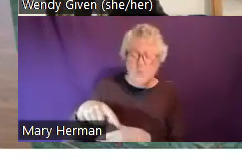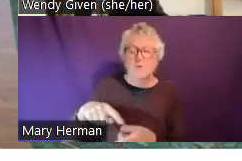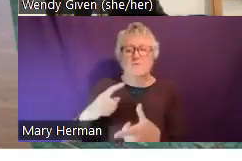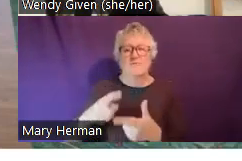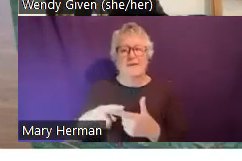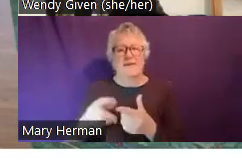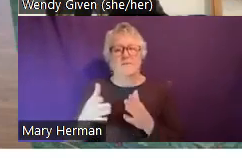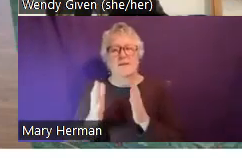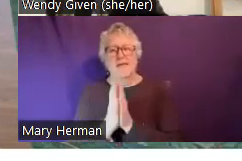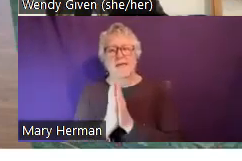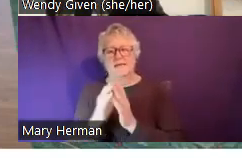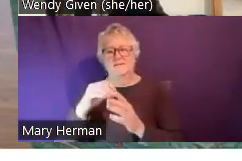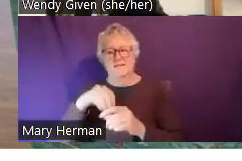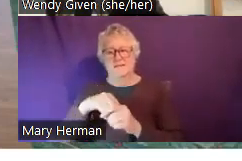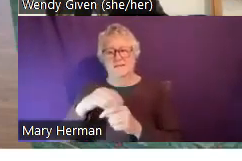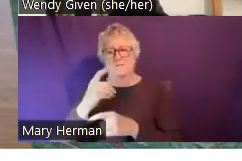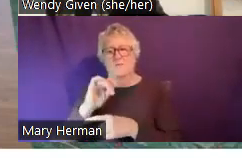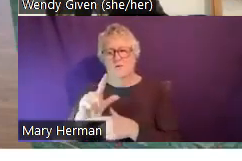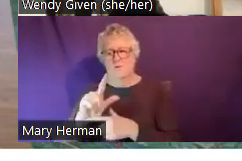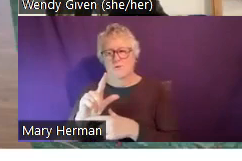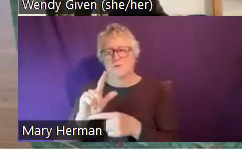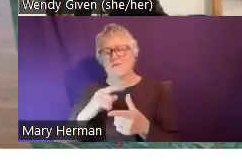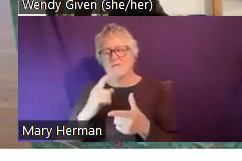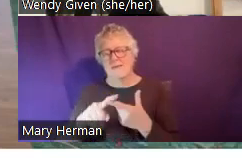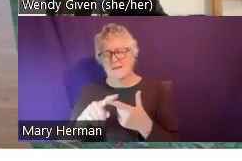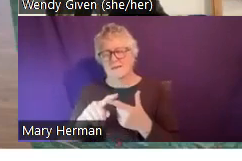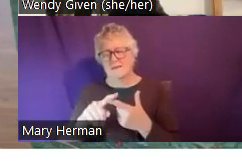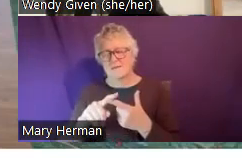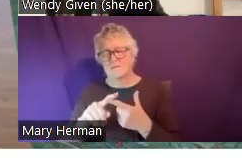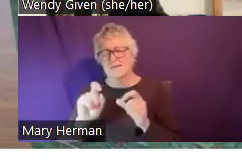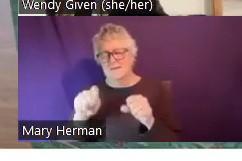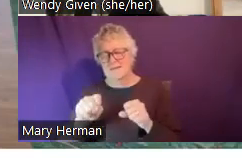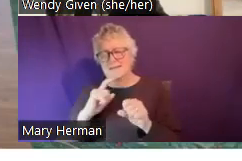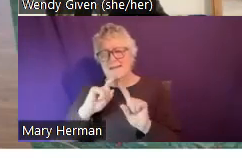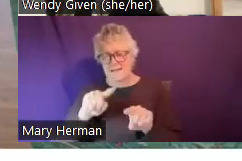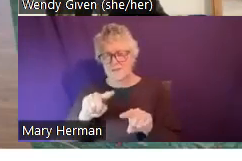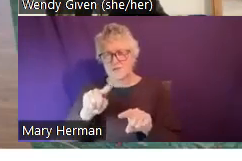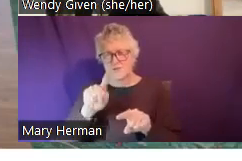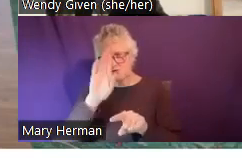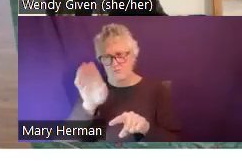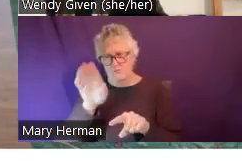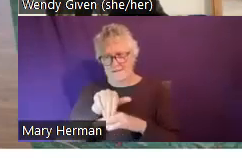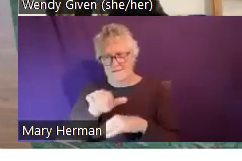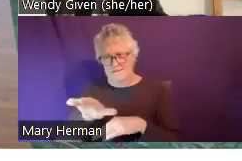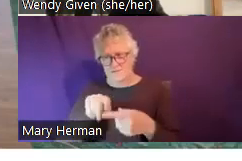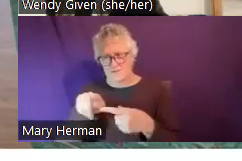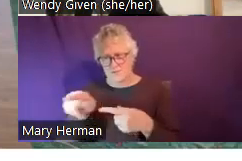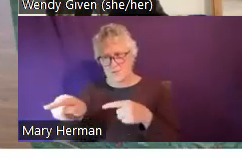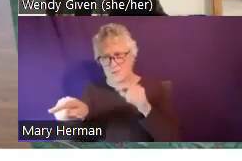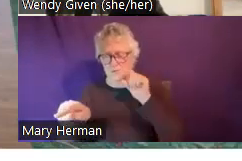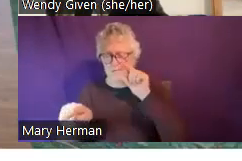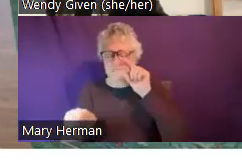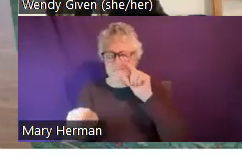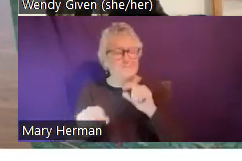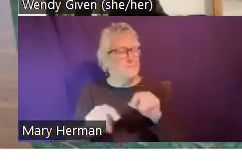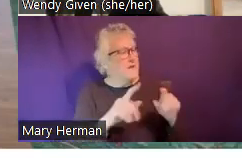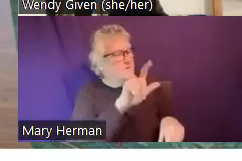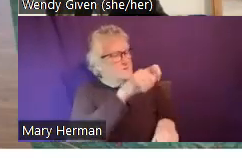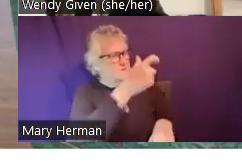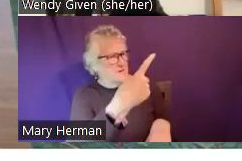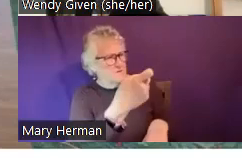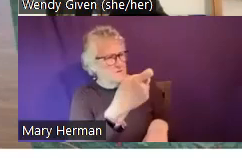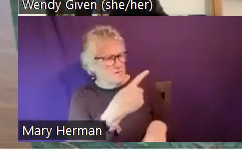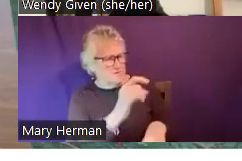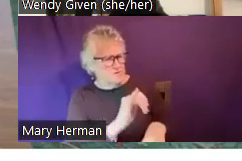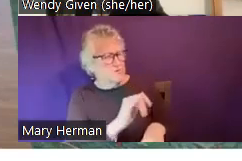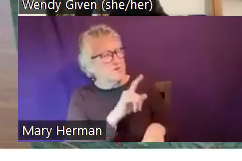get that directly sent to you. And there's another question in here that says, is it possible